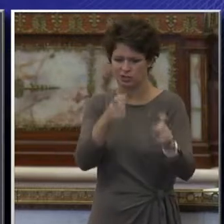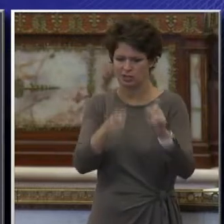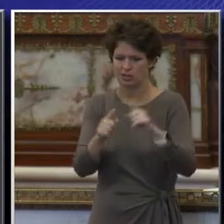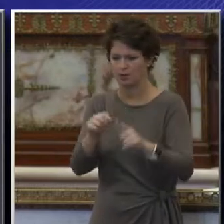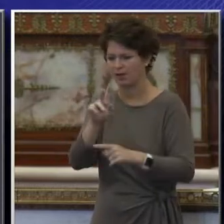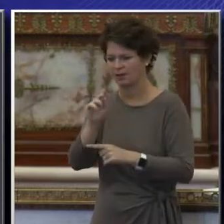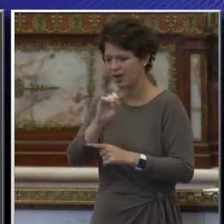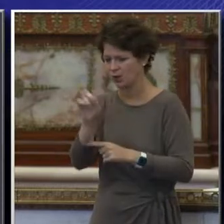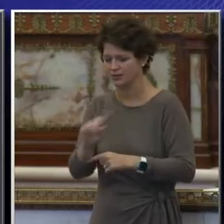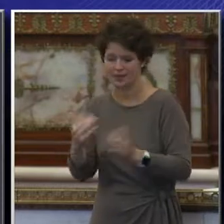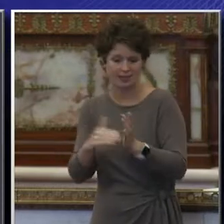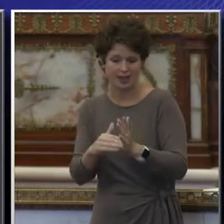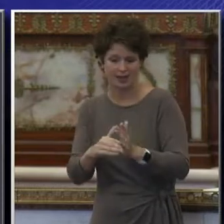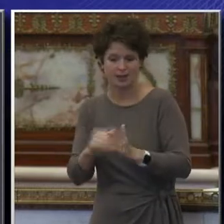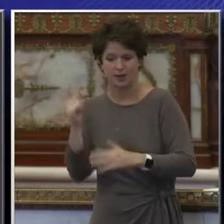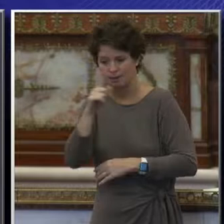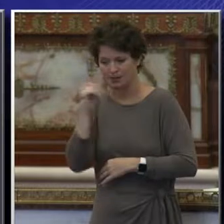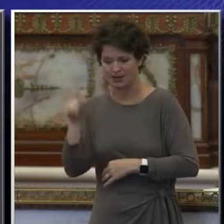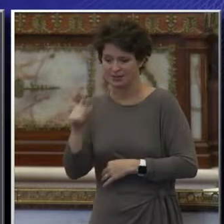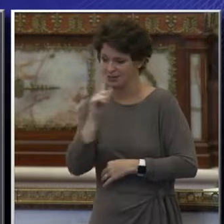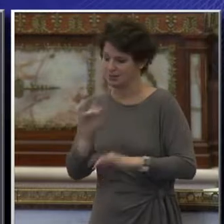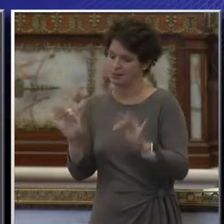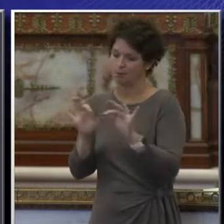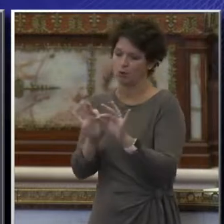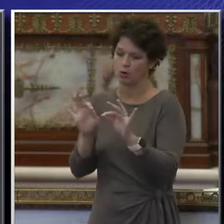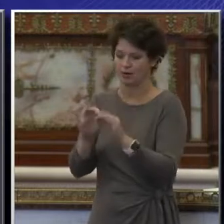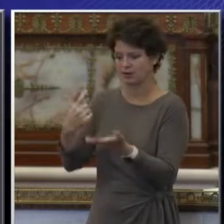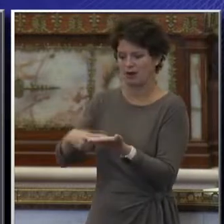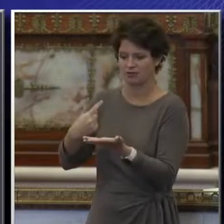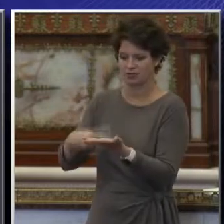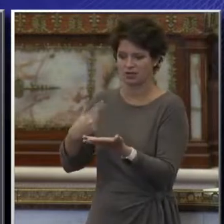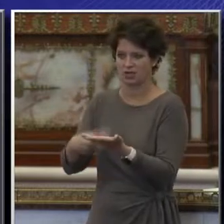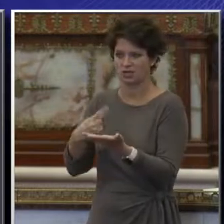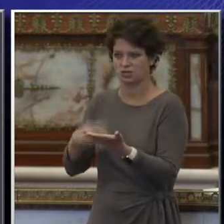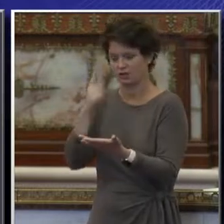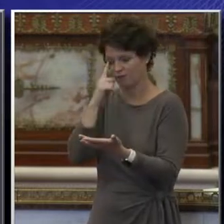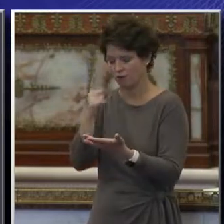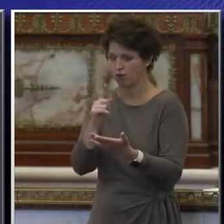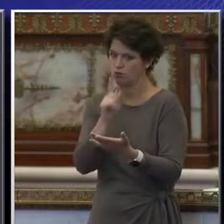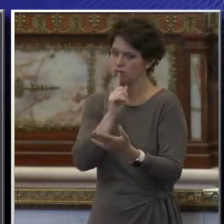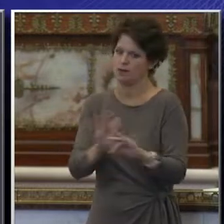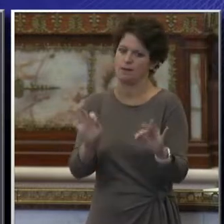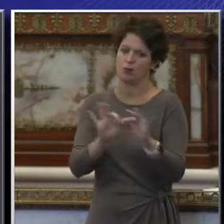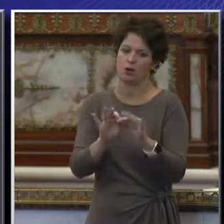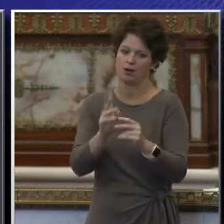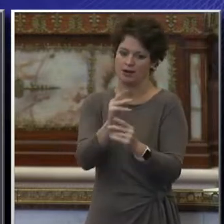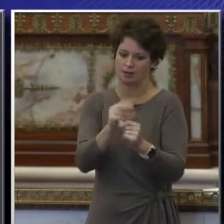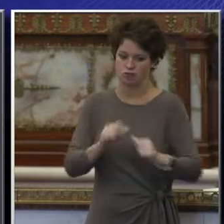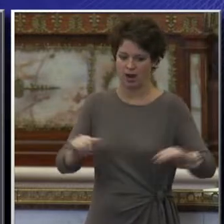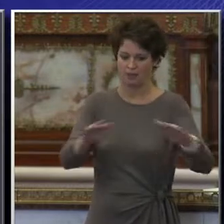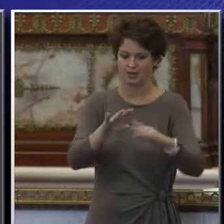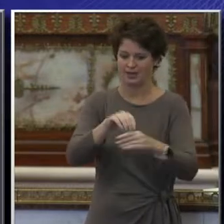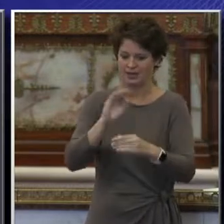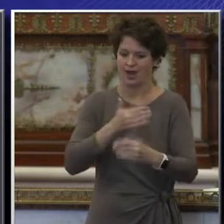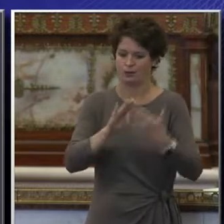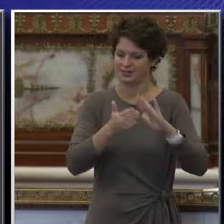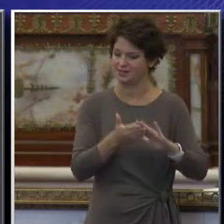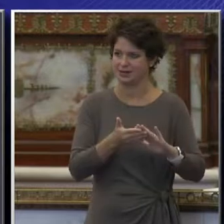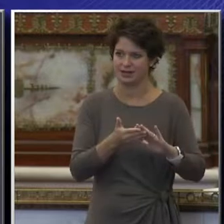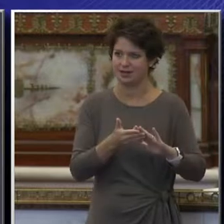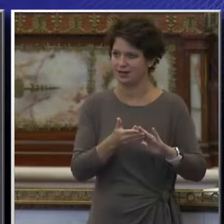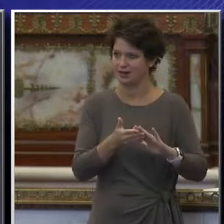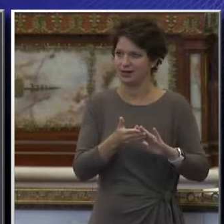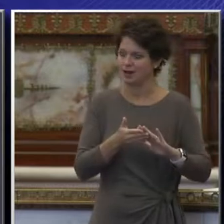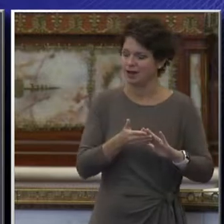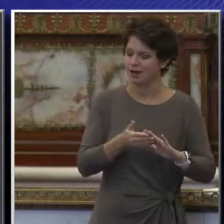just, again, just because this is such an important conversation for such an important parcel in our city, and